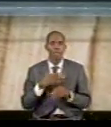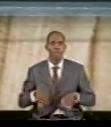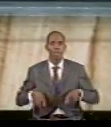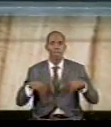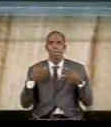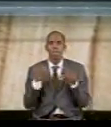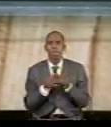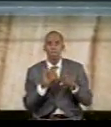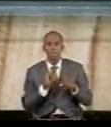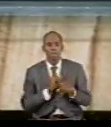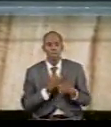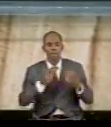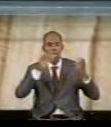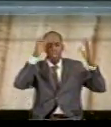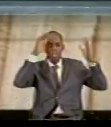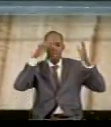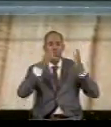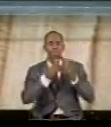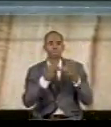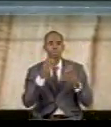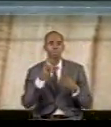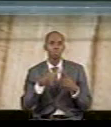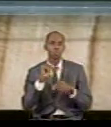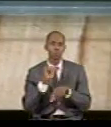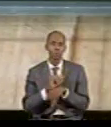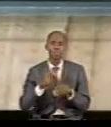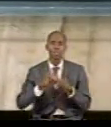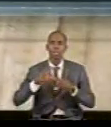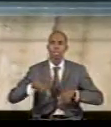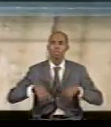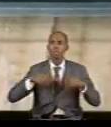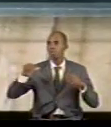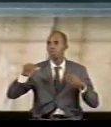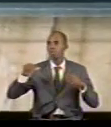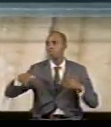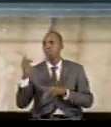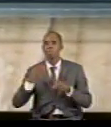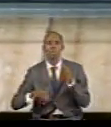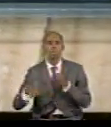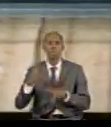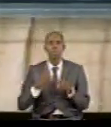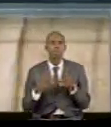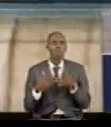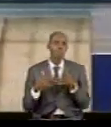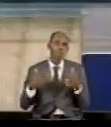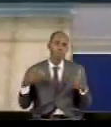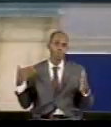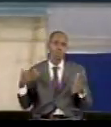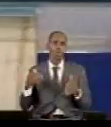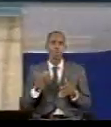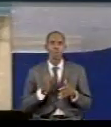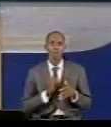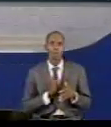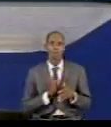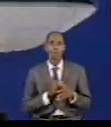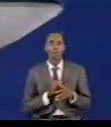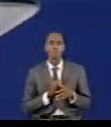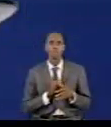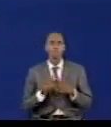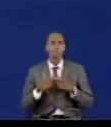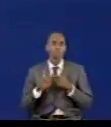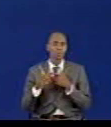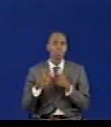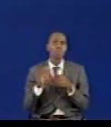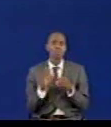that gospel to work in the lives of the other people, lest I run in